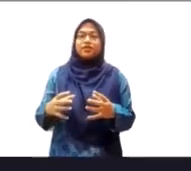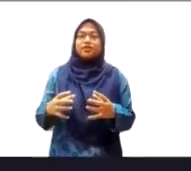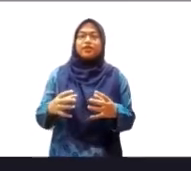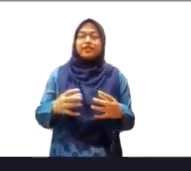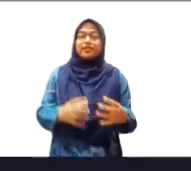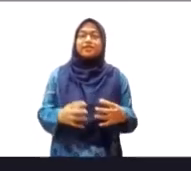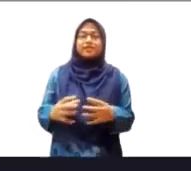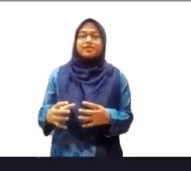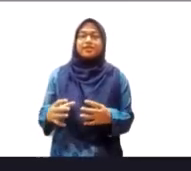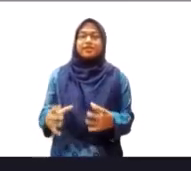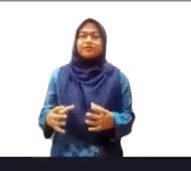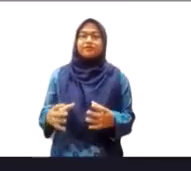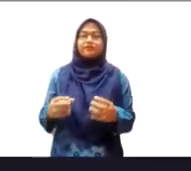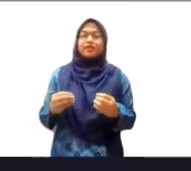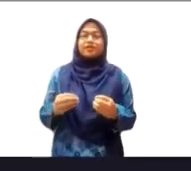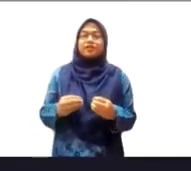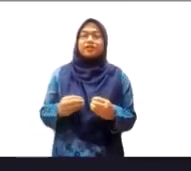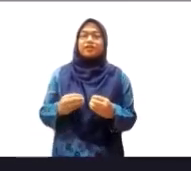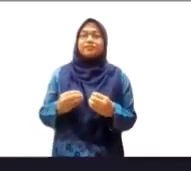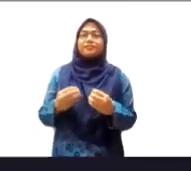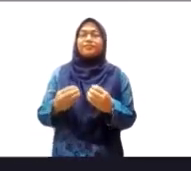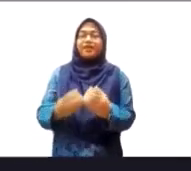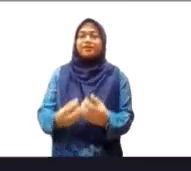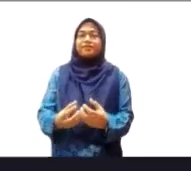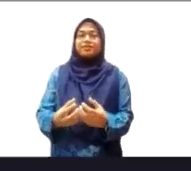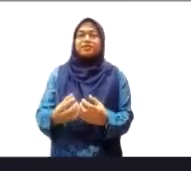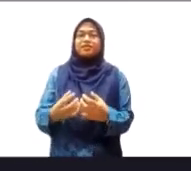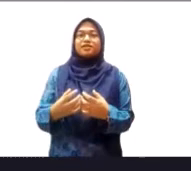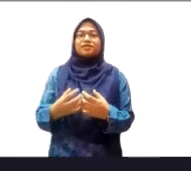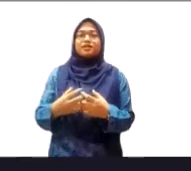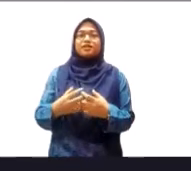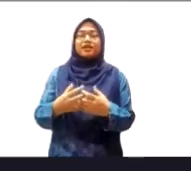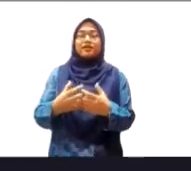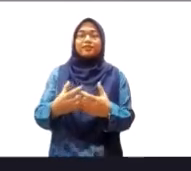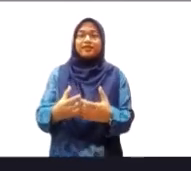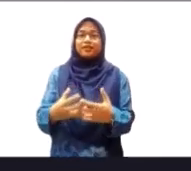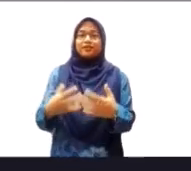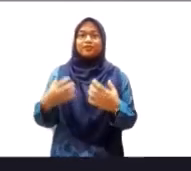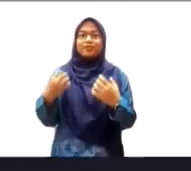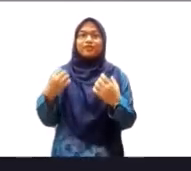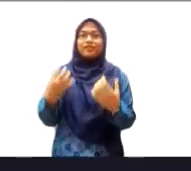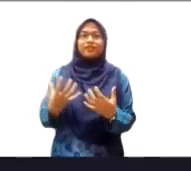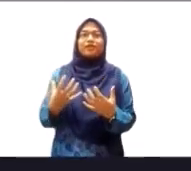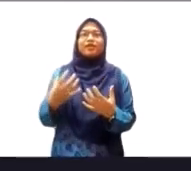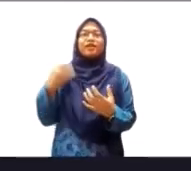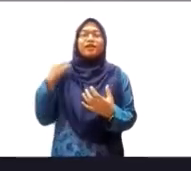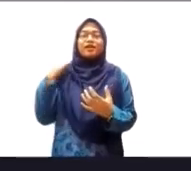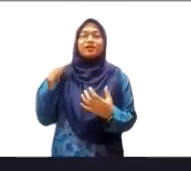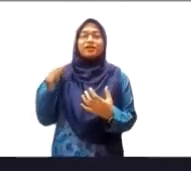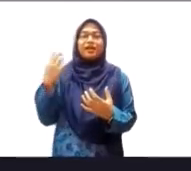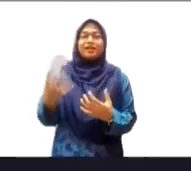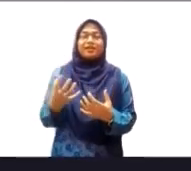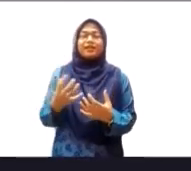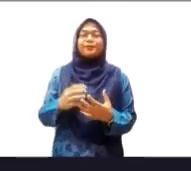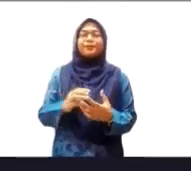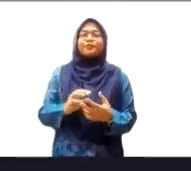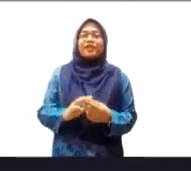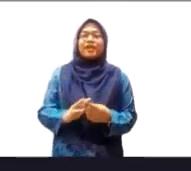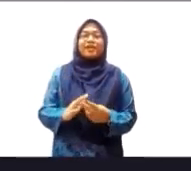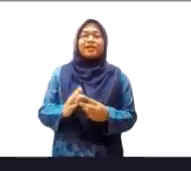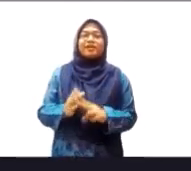disabilities or the illness itself, the impairments, the inability to hear